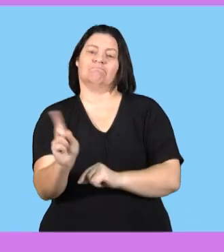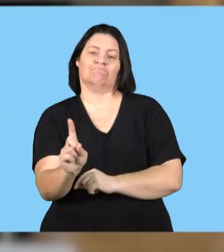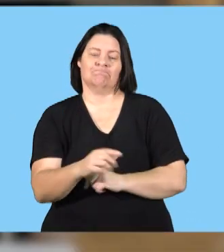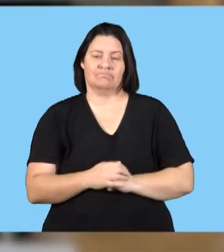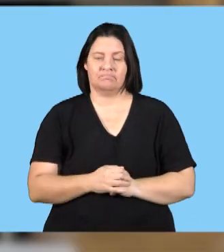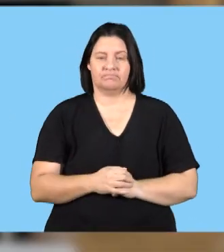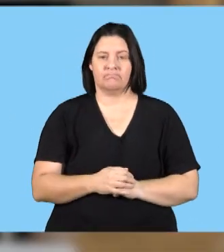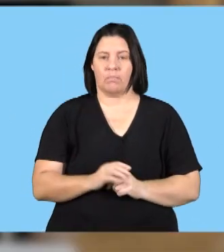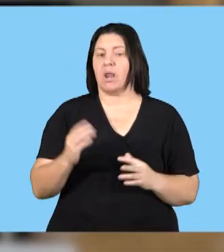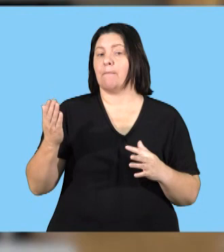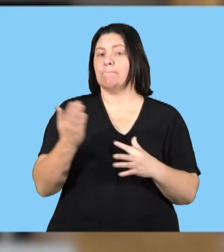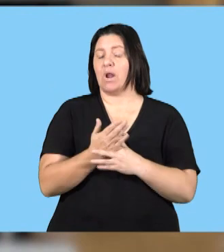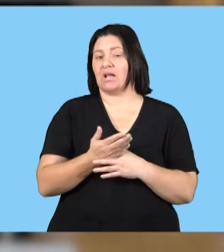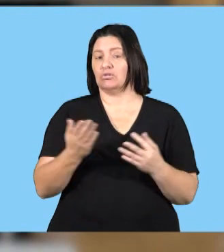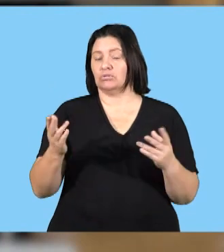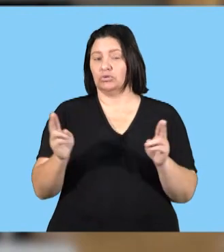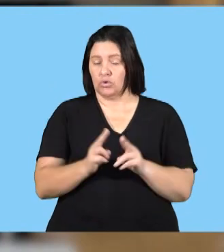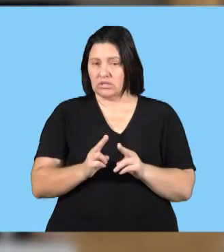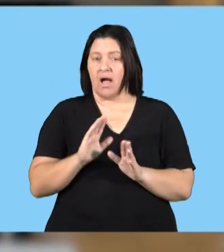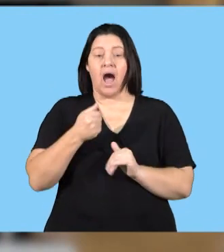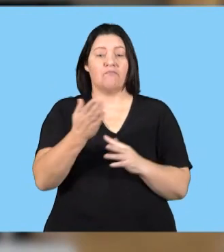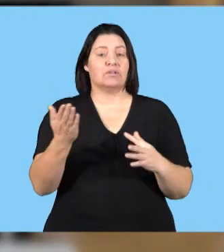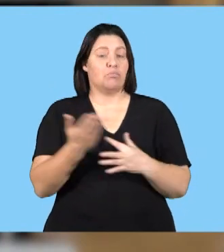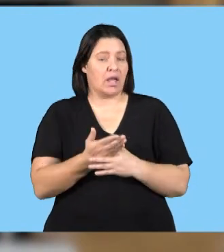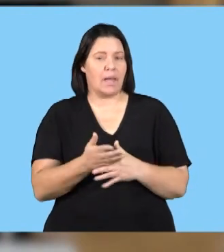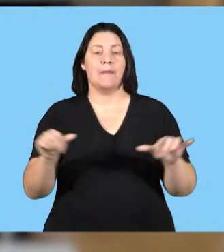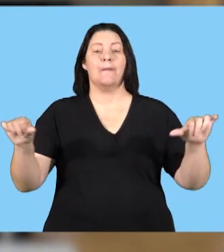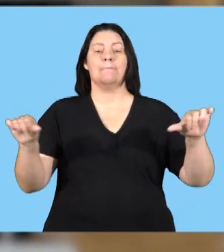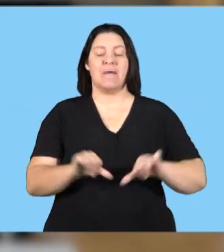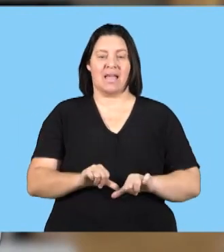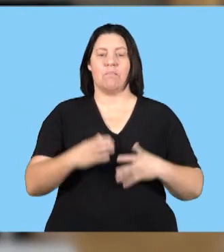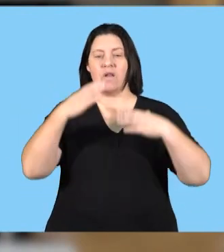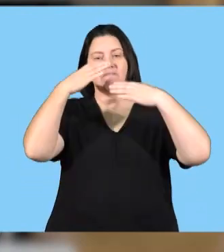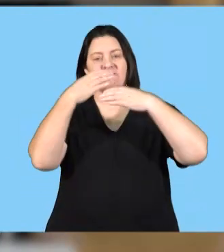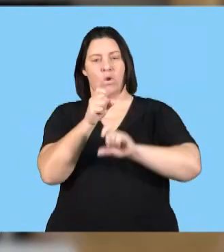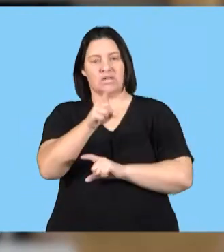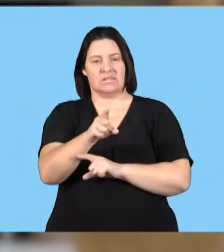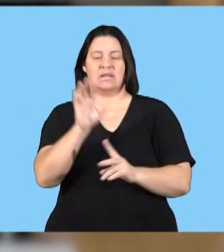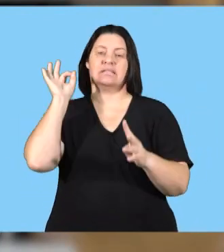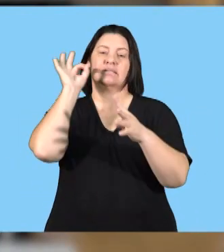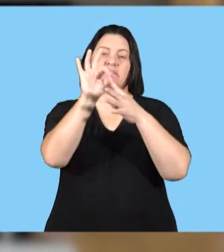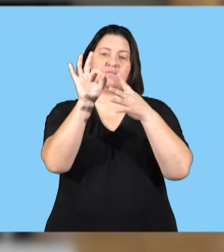right, so let's quickly take a short comfort break. After the break, we'll be back and we'll focus